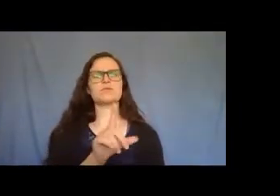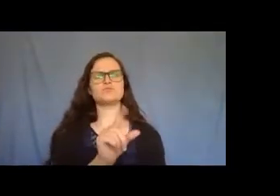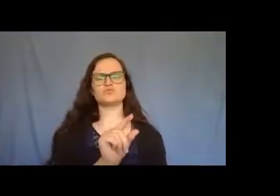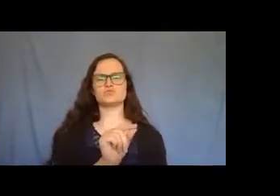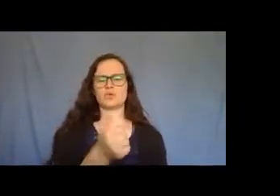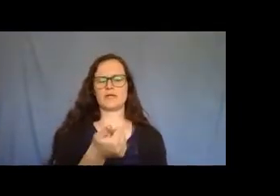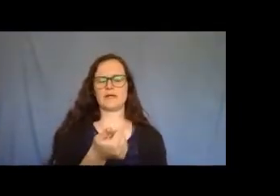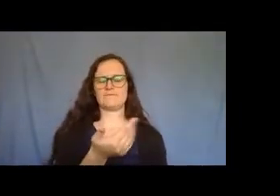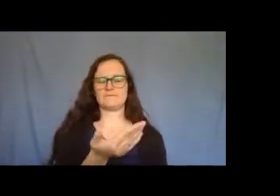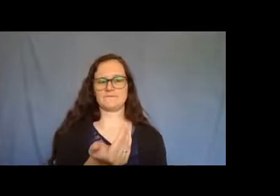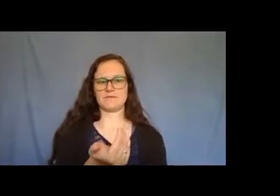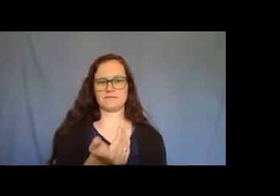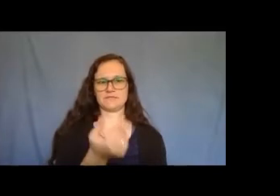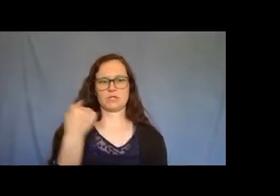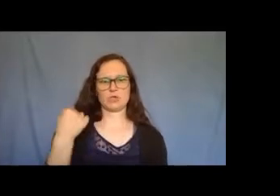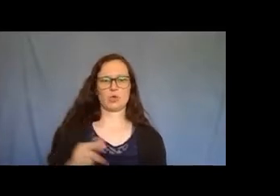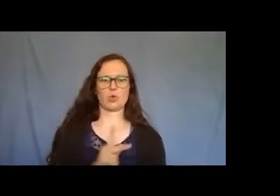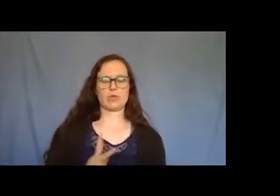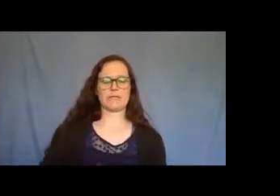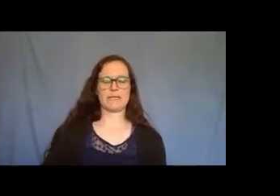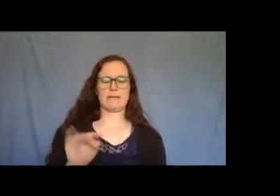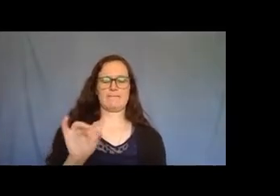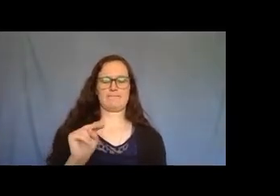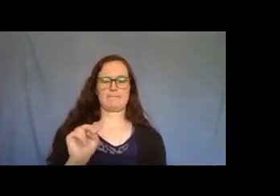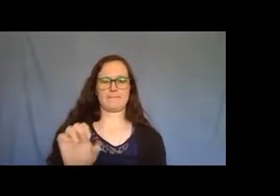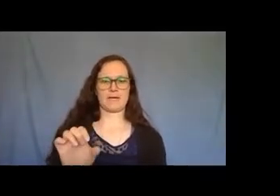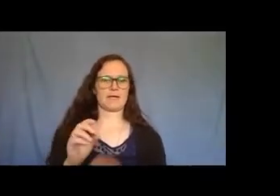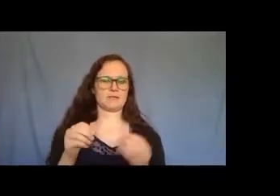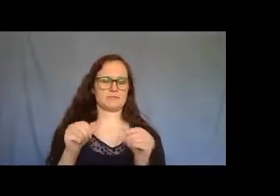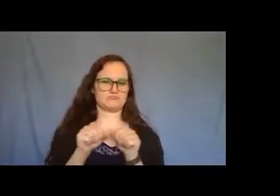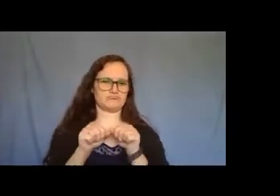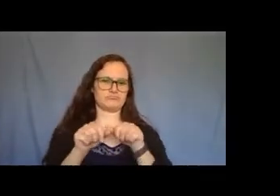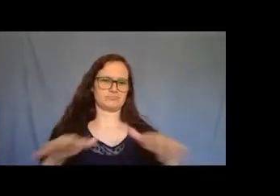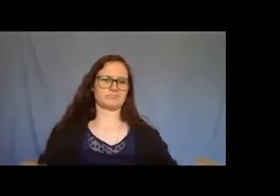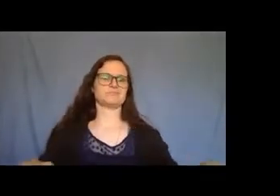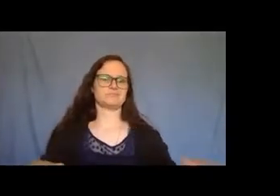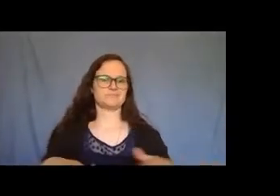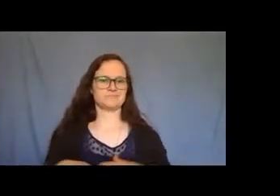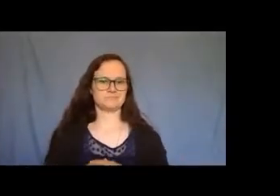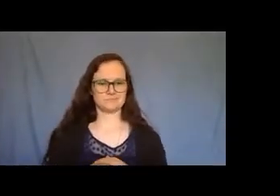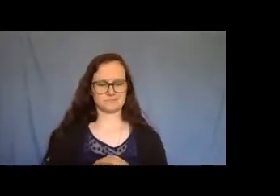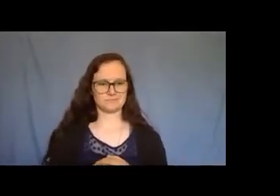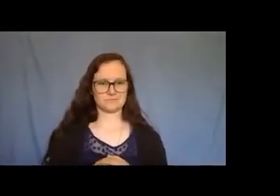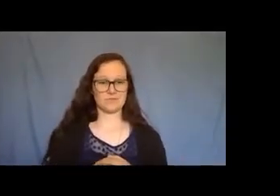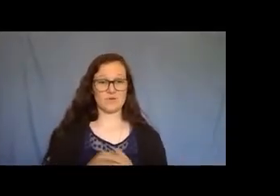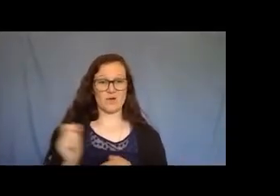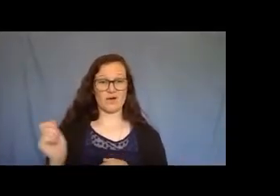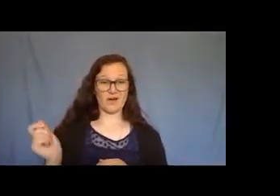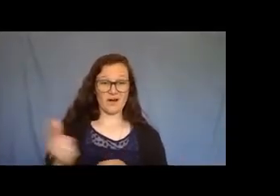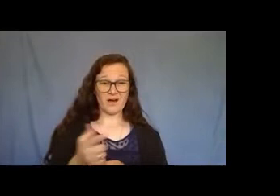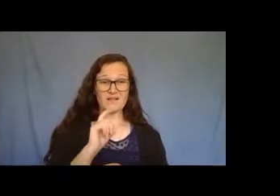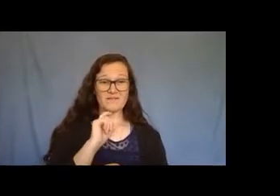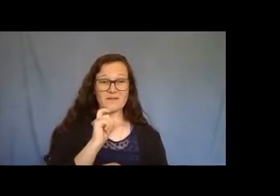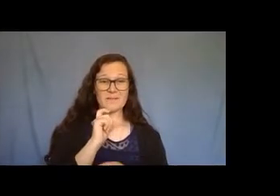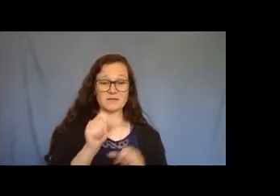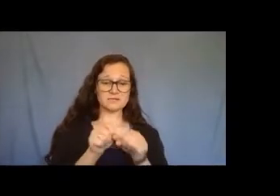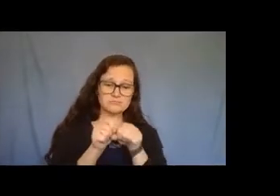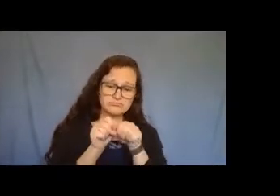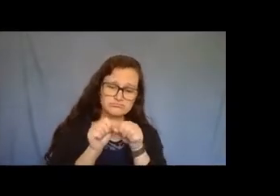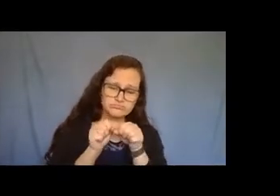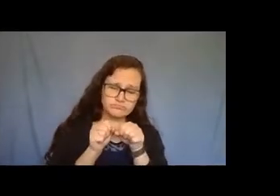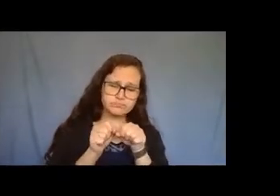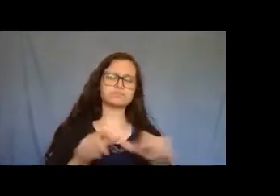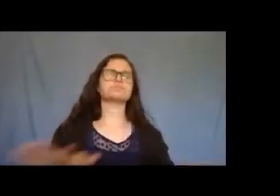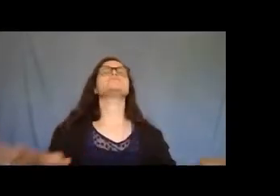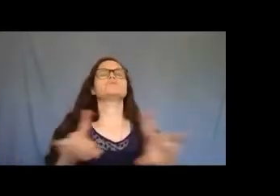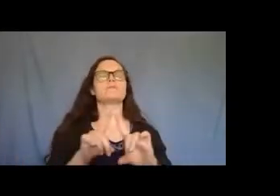spill. In the analysis of the transport and fate of metals released from the Gold King mine, published by EPA in January